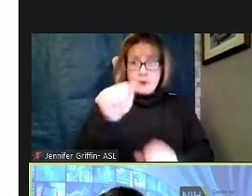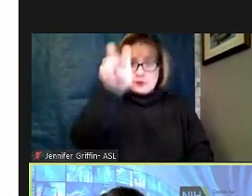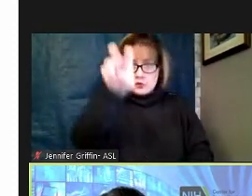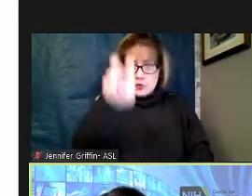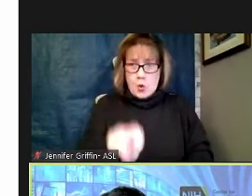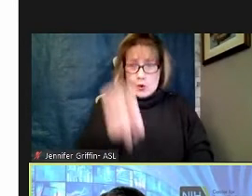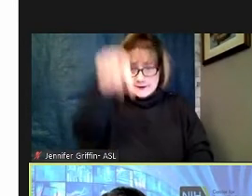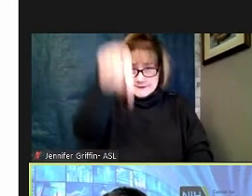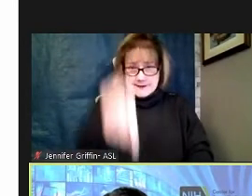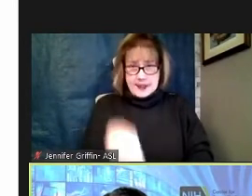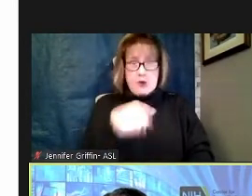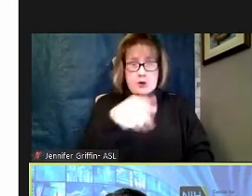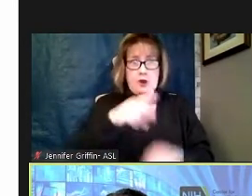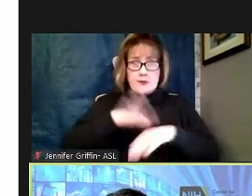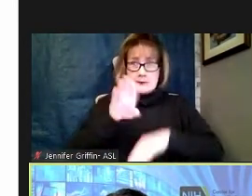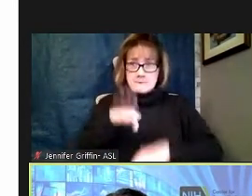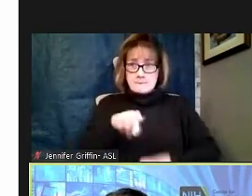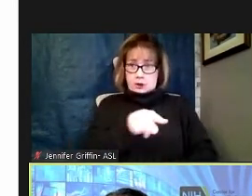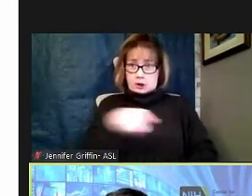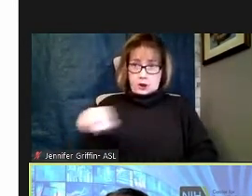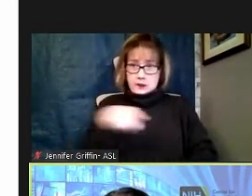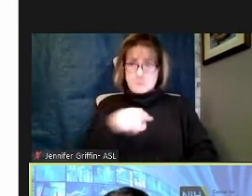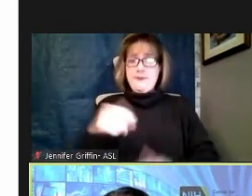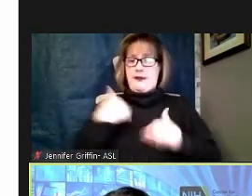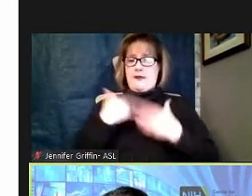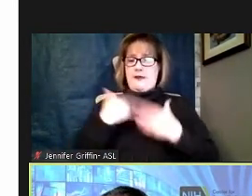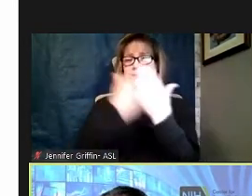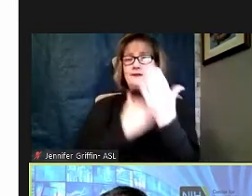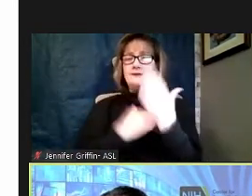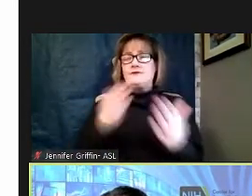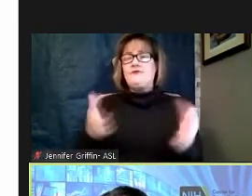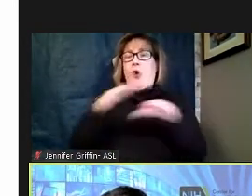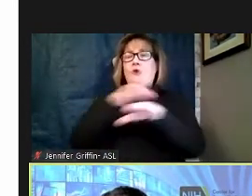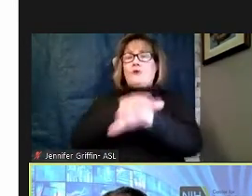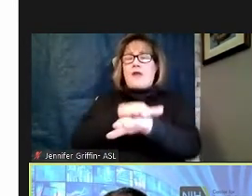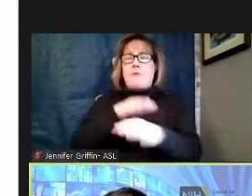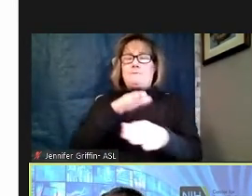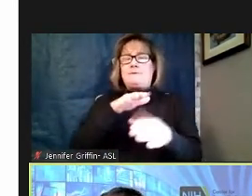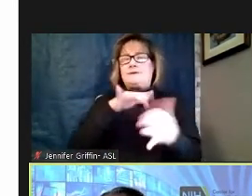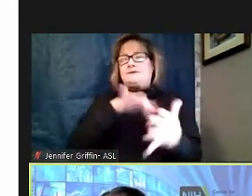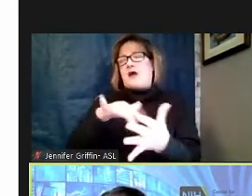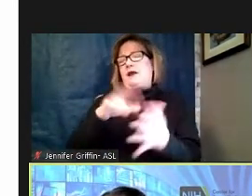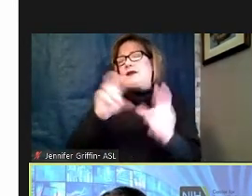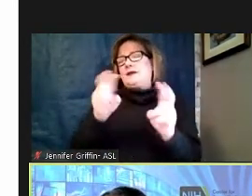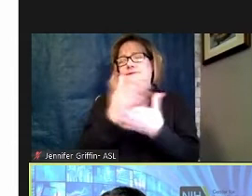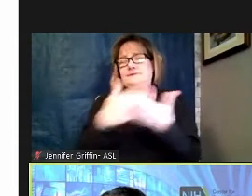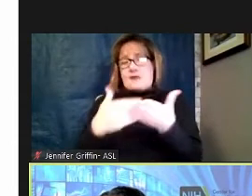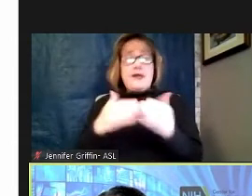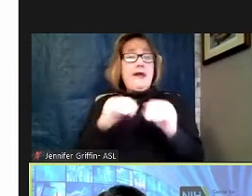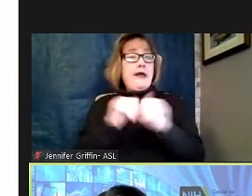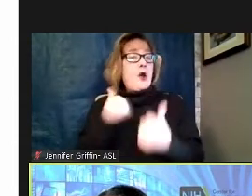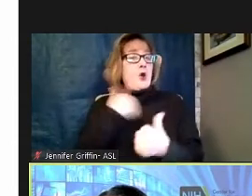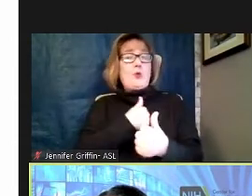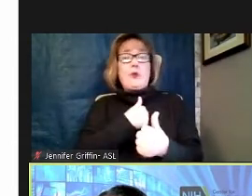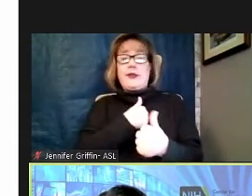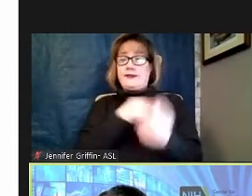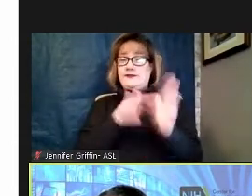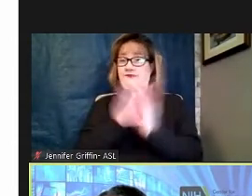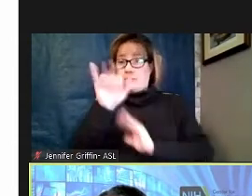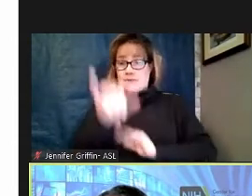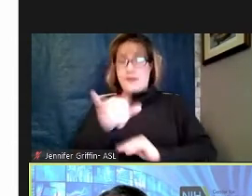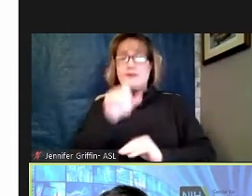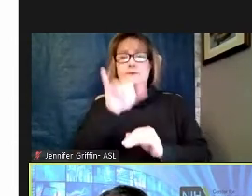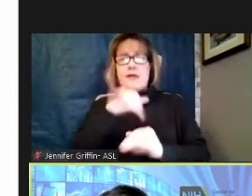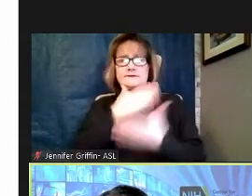at the bottom of that web page will be a list of overlapping study sections. The way that we design study sections is that so that there is